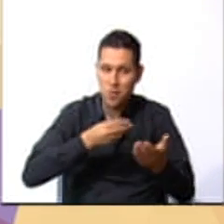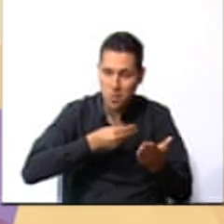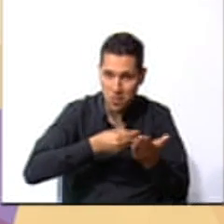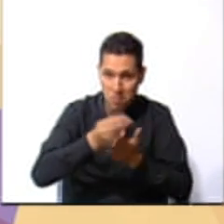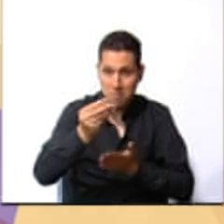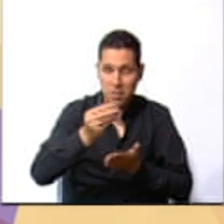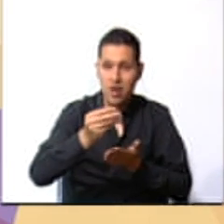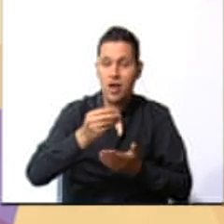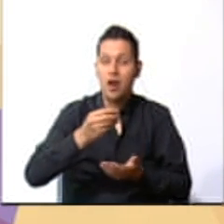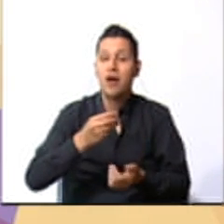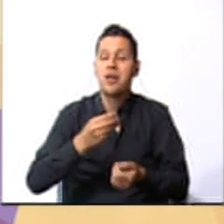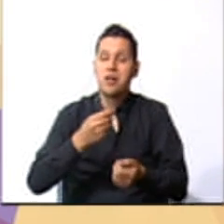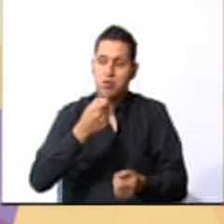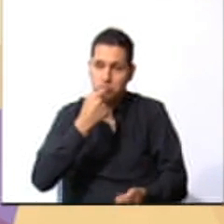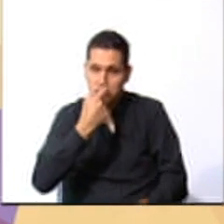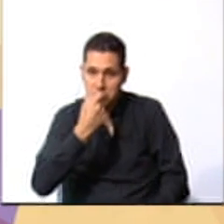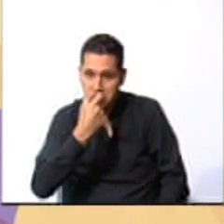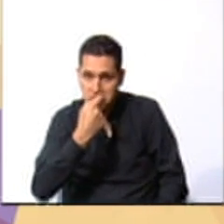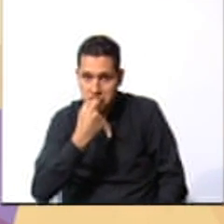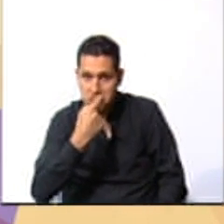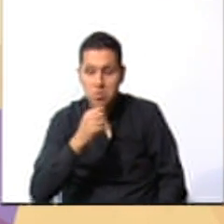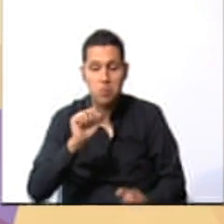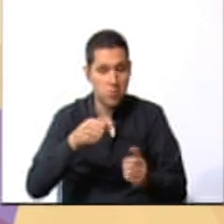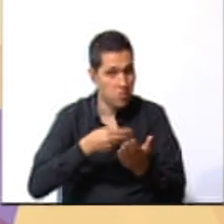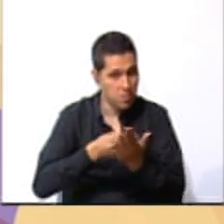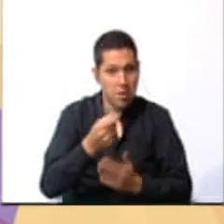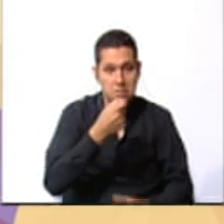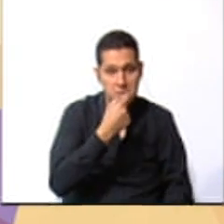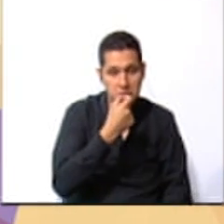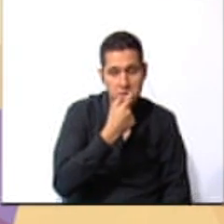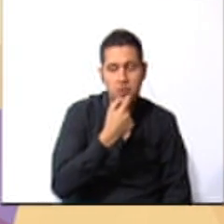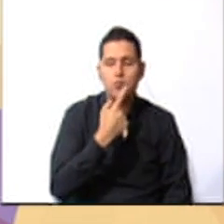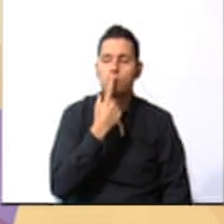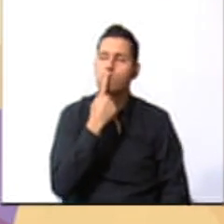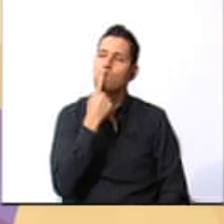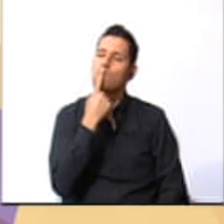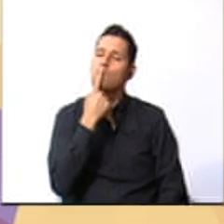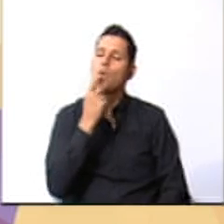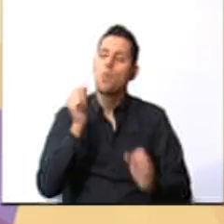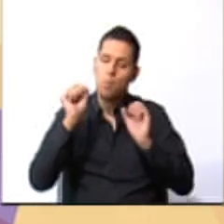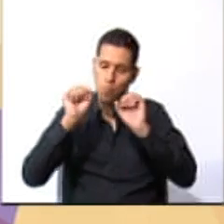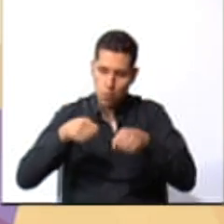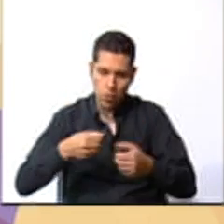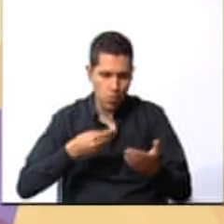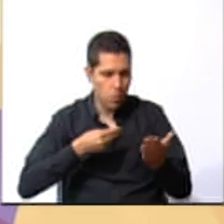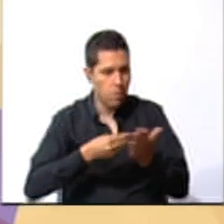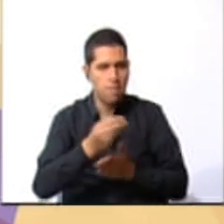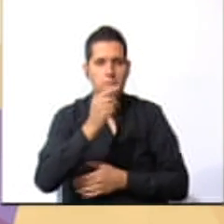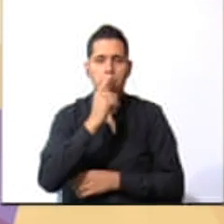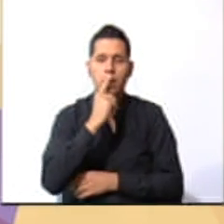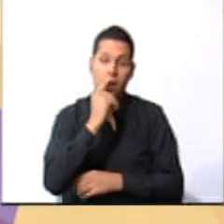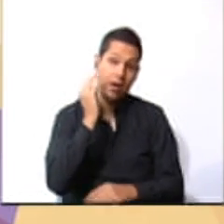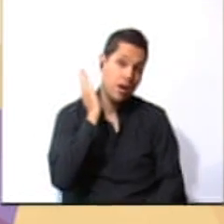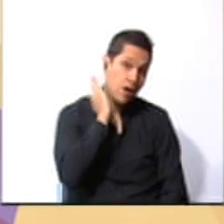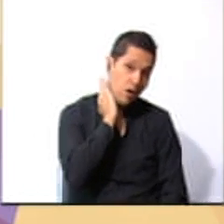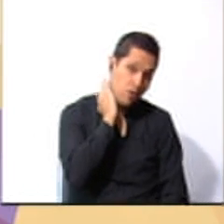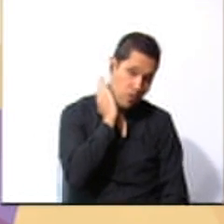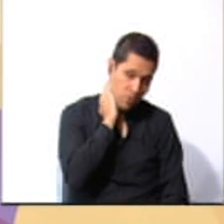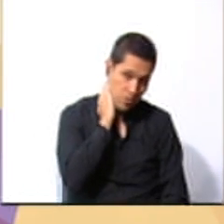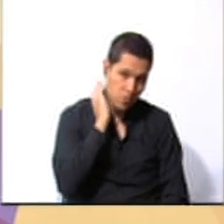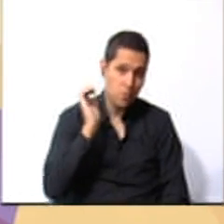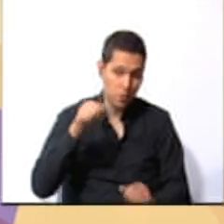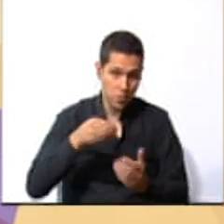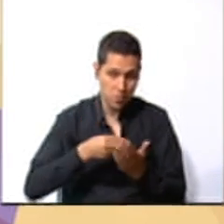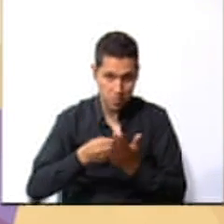medicines. We can buy medicines and we can buy alcohol.